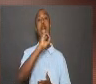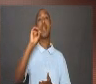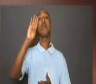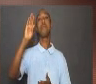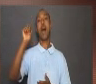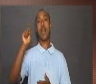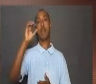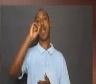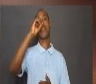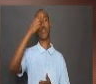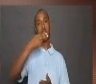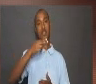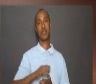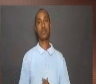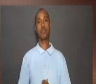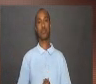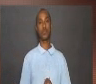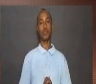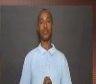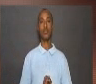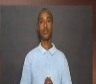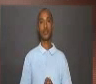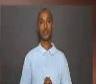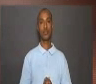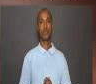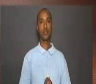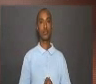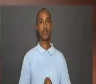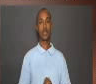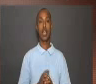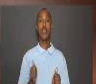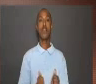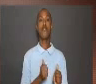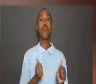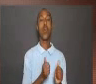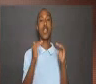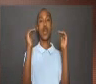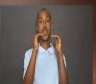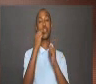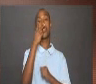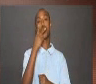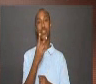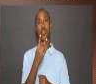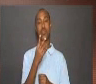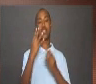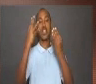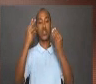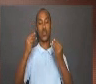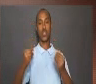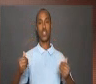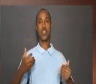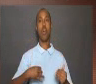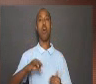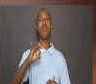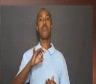and barium hydroxide. The following equations show the dissociation